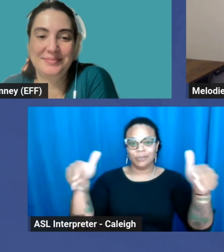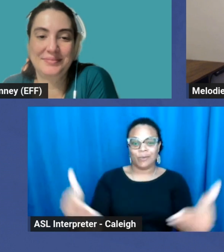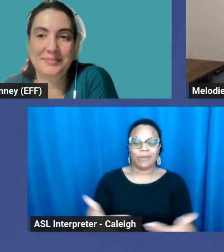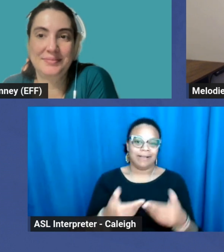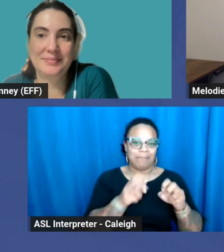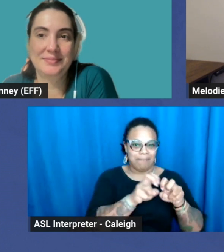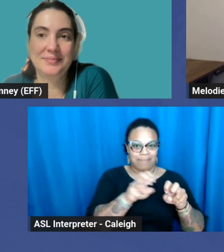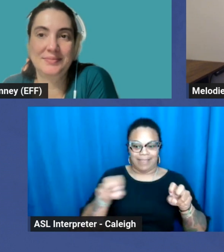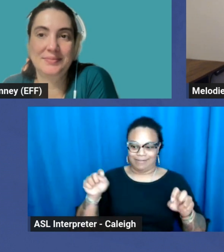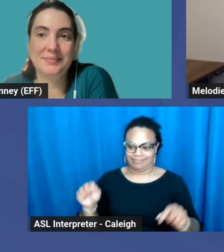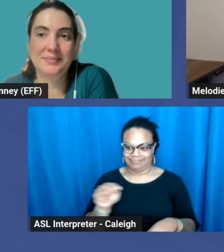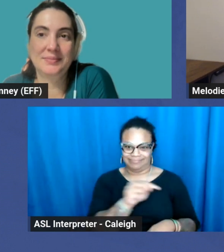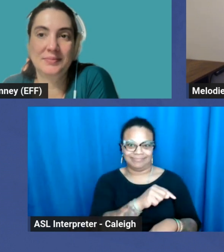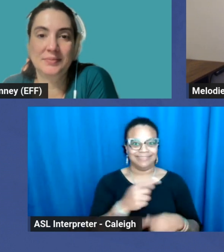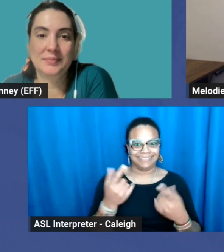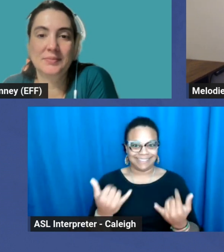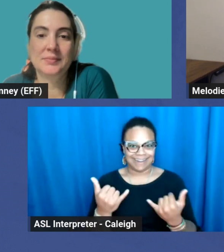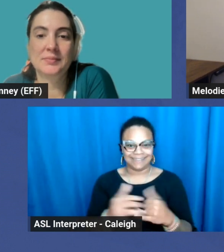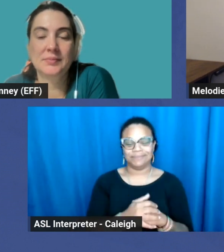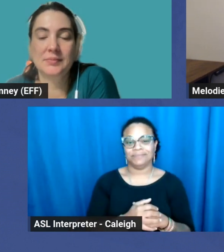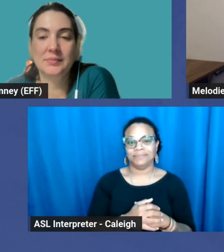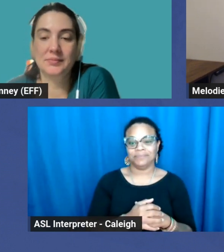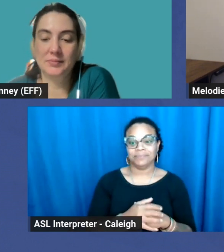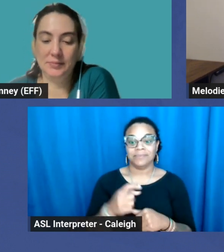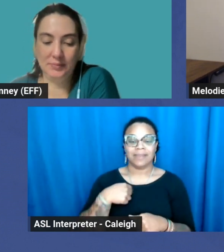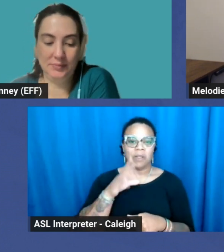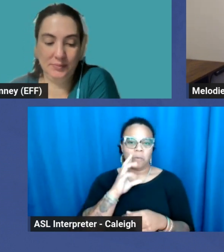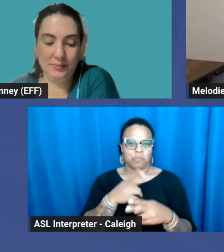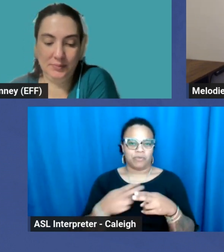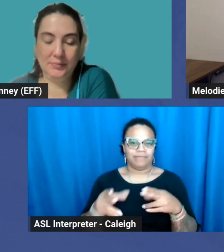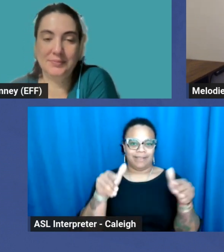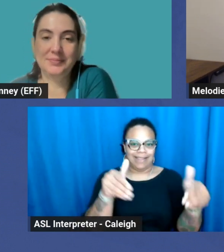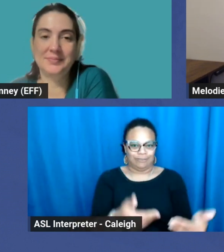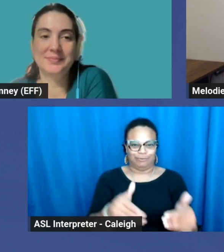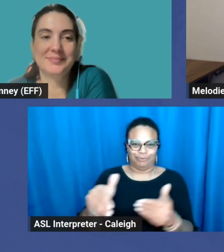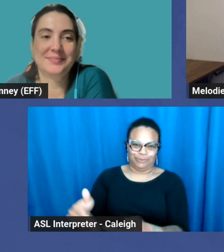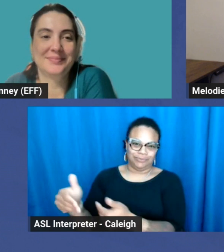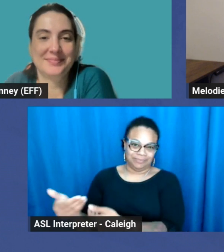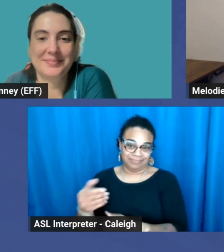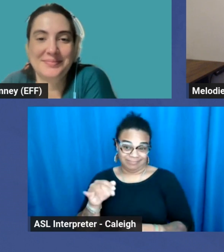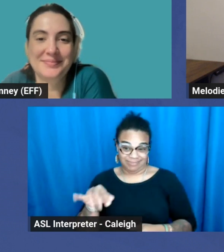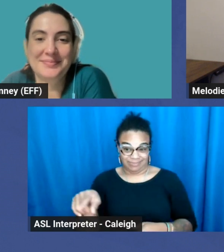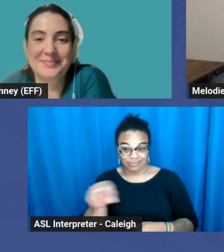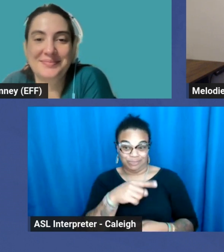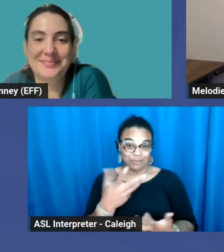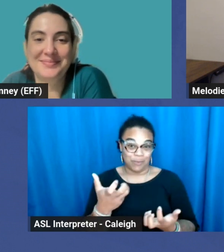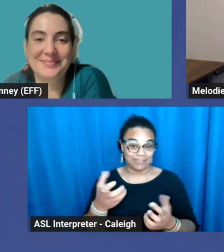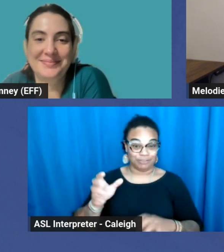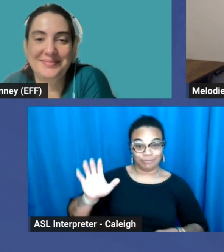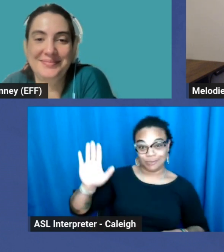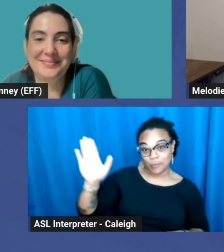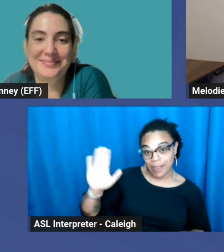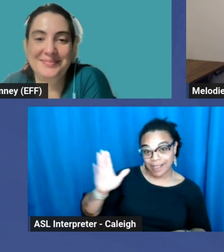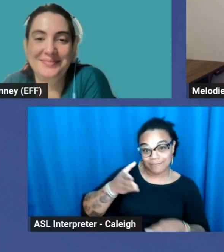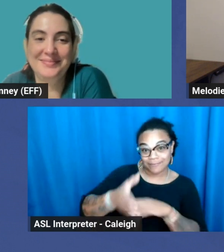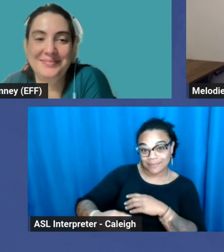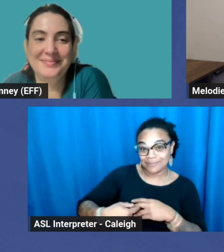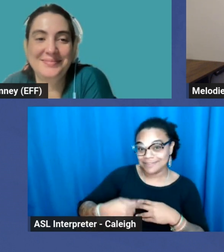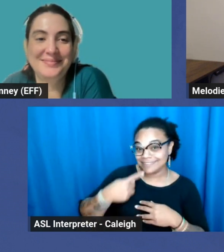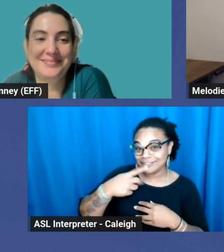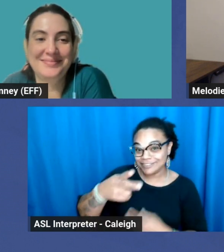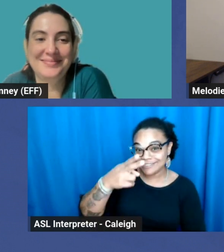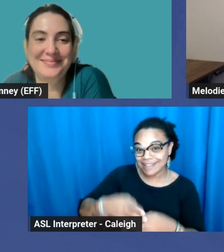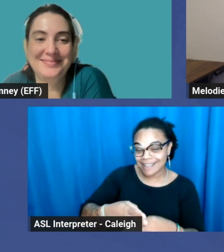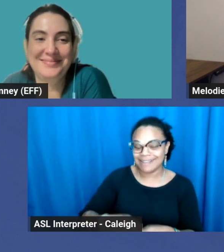our panelists today. I'm going to briefly introduce them. If you all just kind of give a wave when I say your name. With